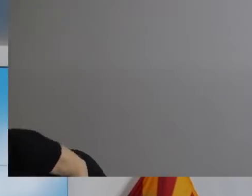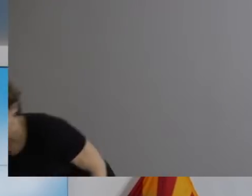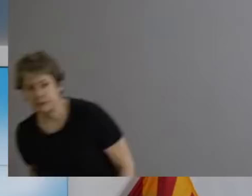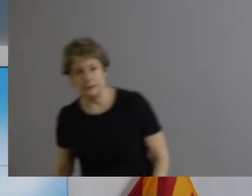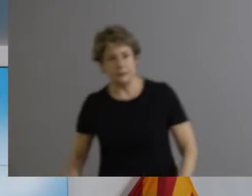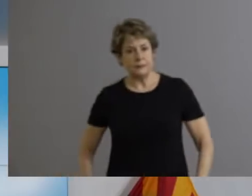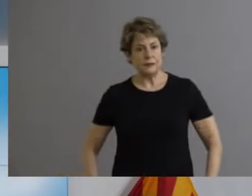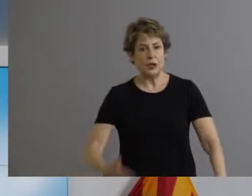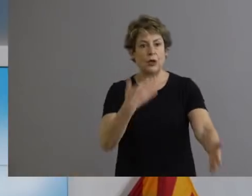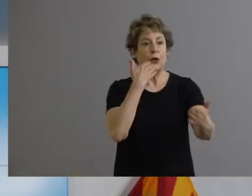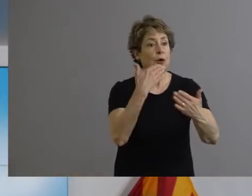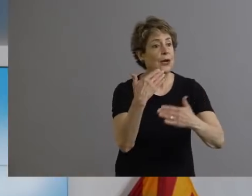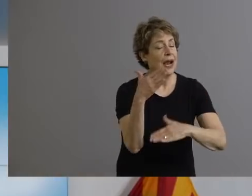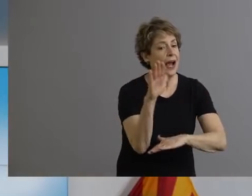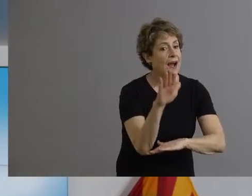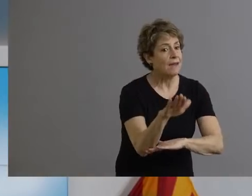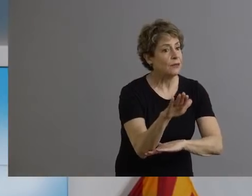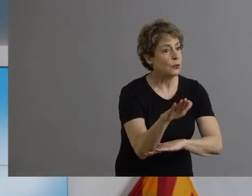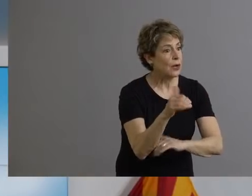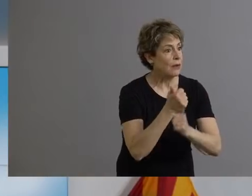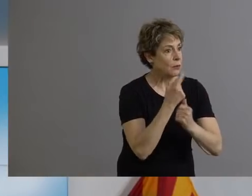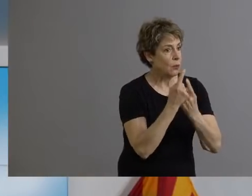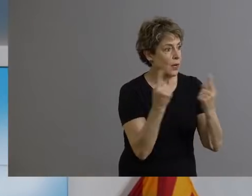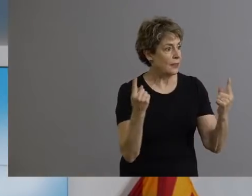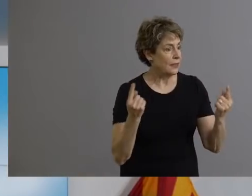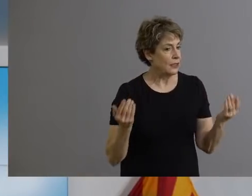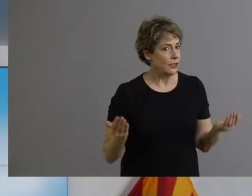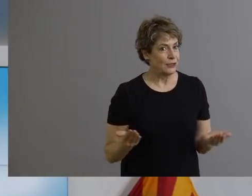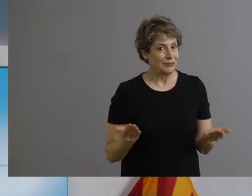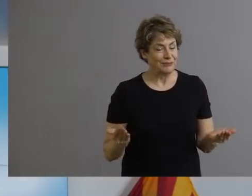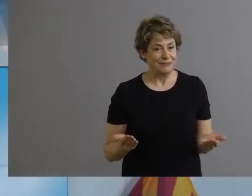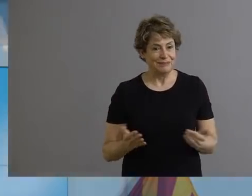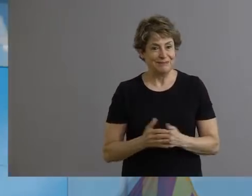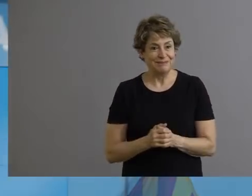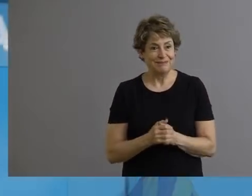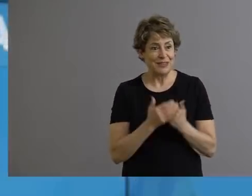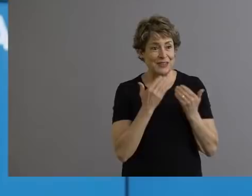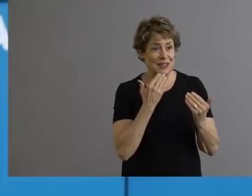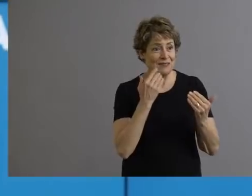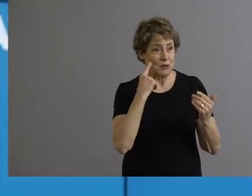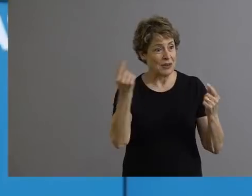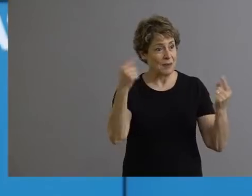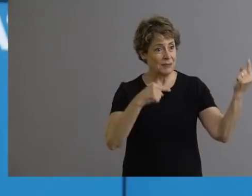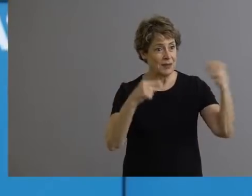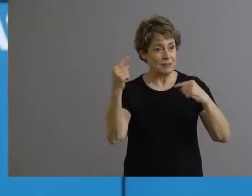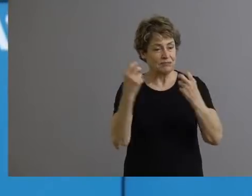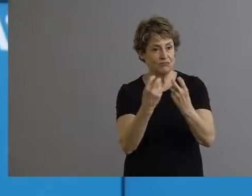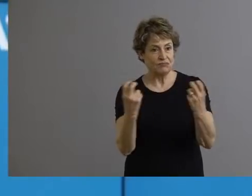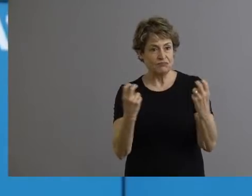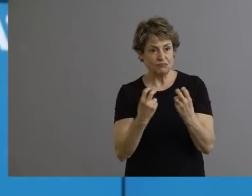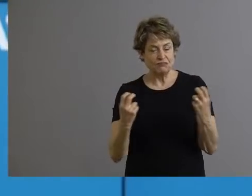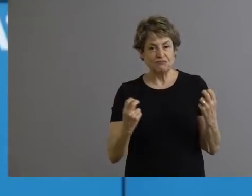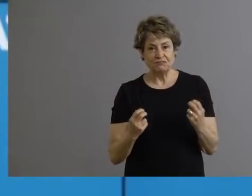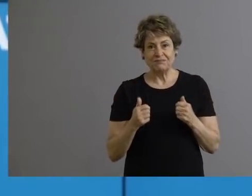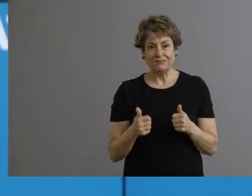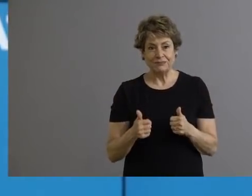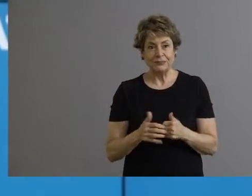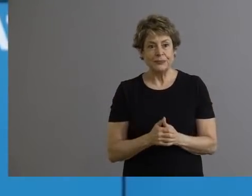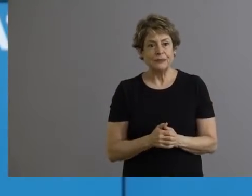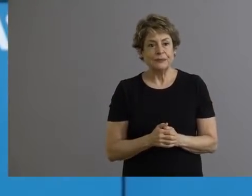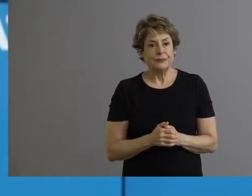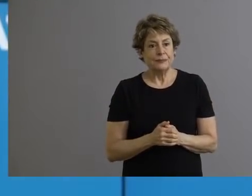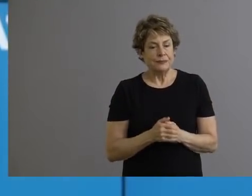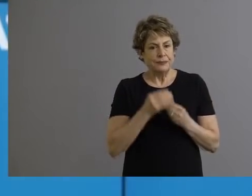Good afternoon, everyone. Thank you for being here today. And I want to update you